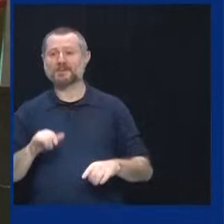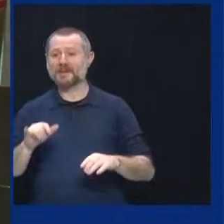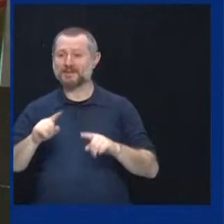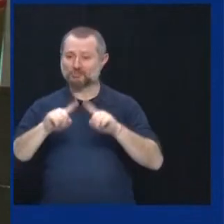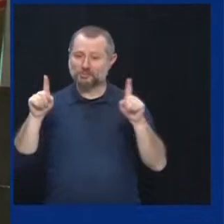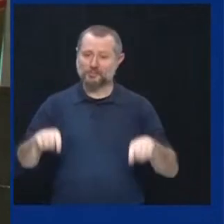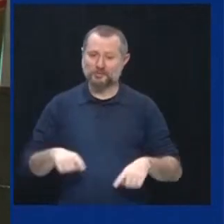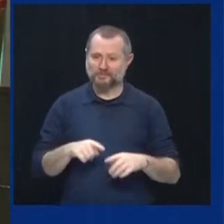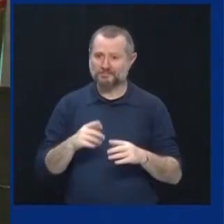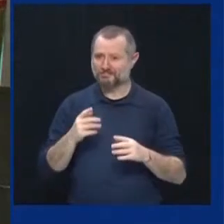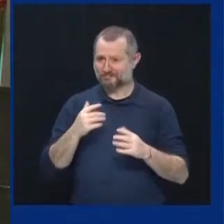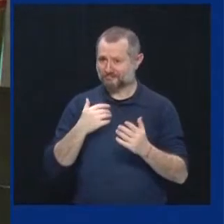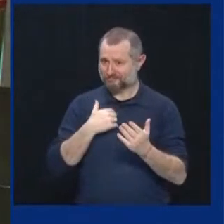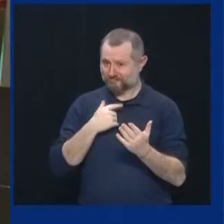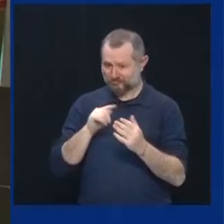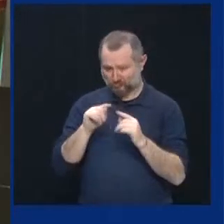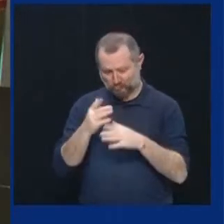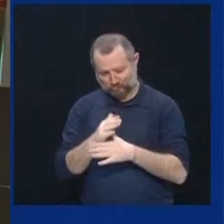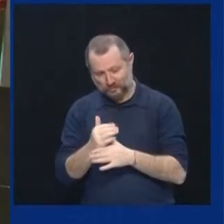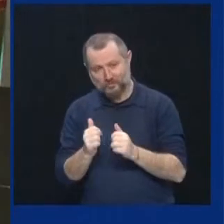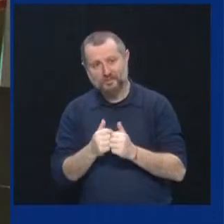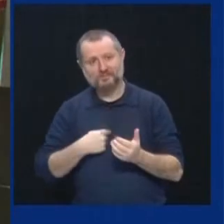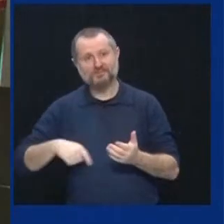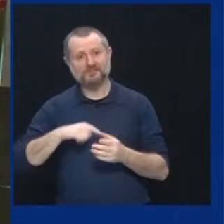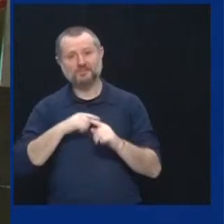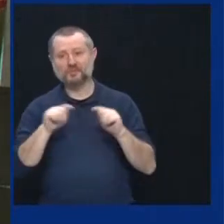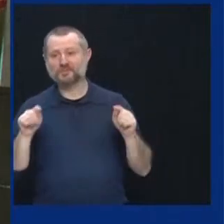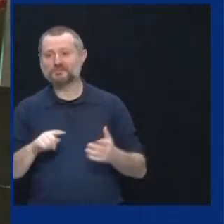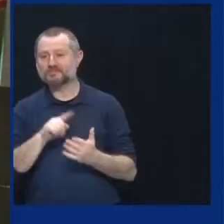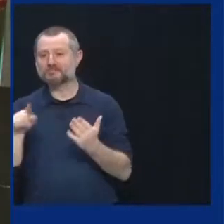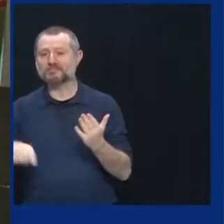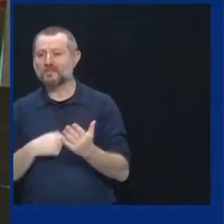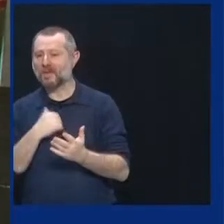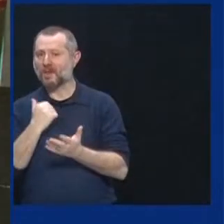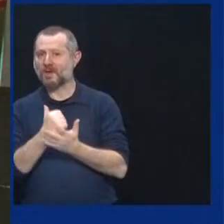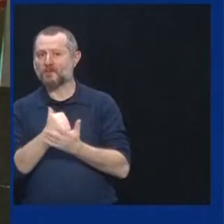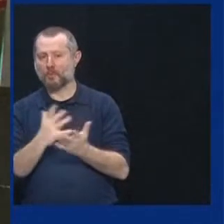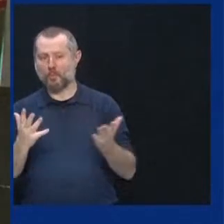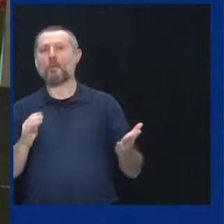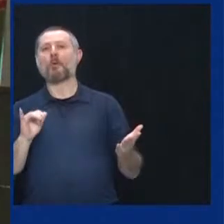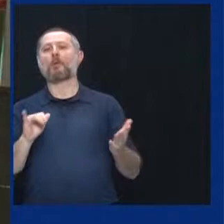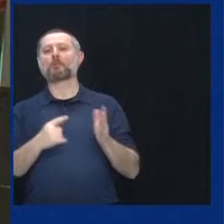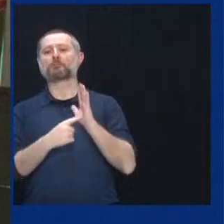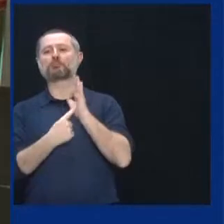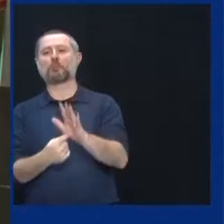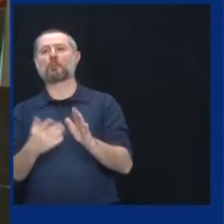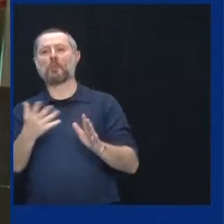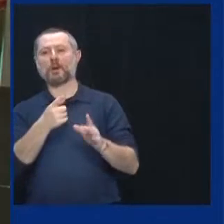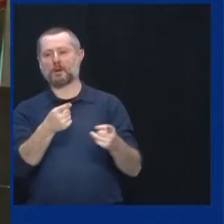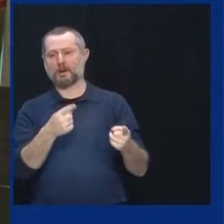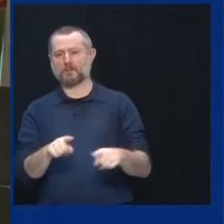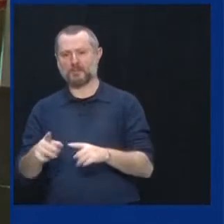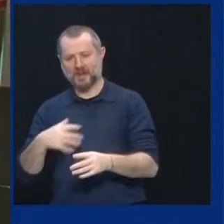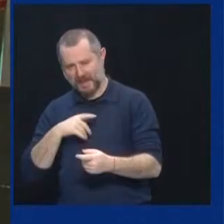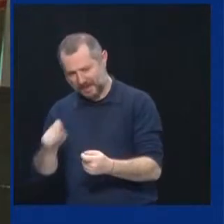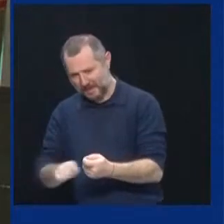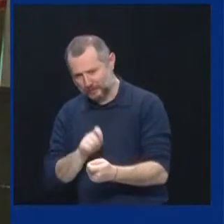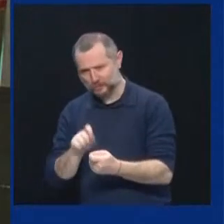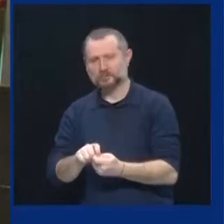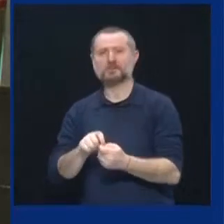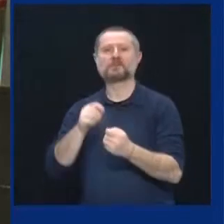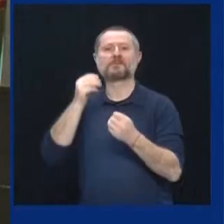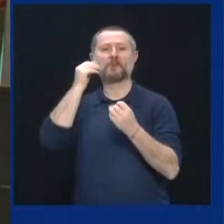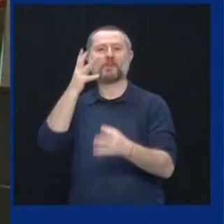you've had on this subject that you might be able to share with the press to help illustrate better how this played out and get this accurate information to the world?